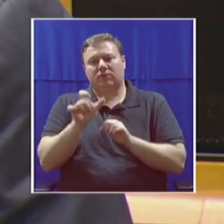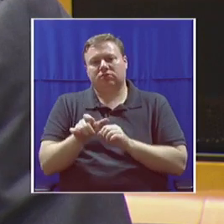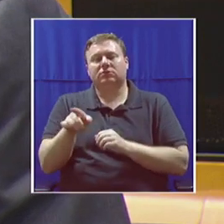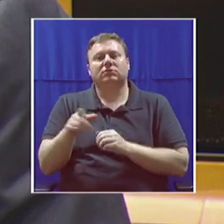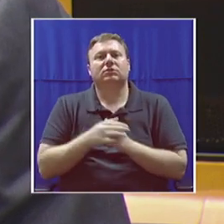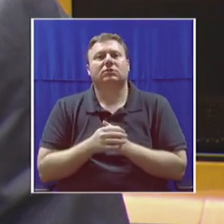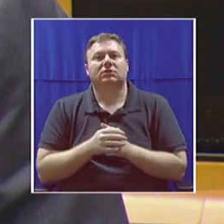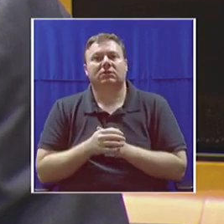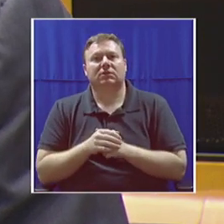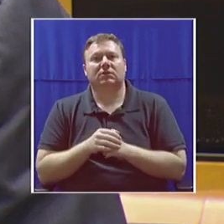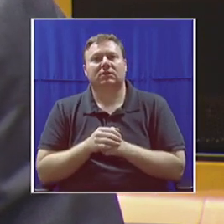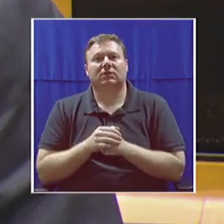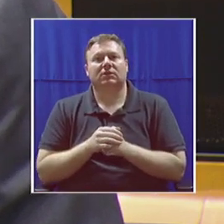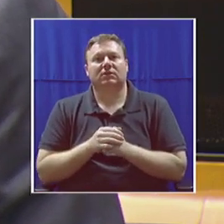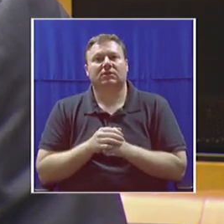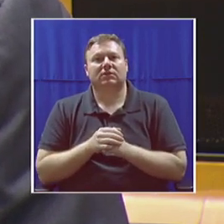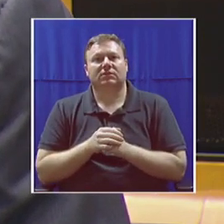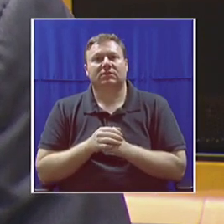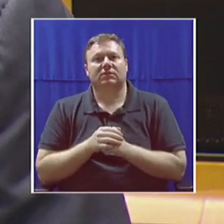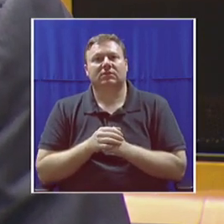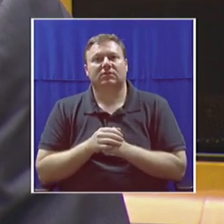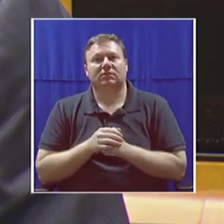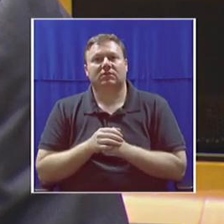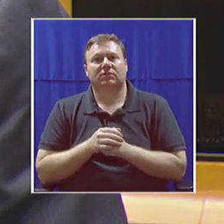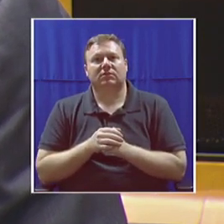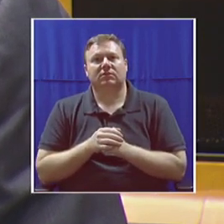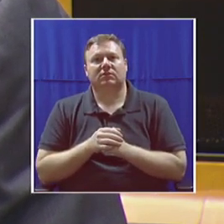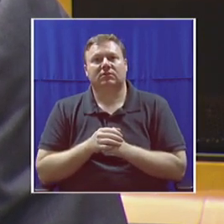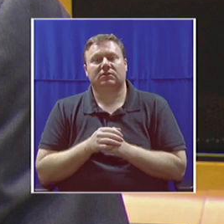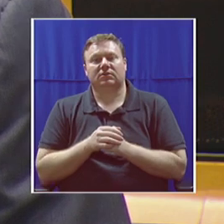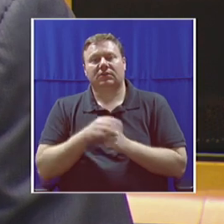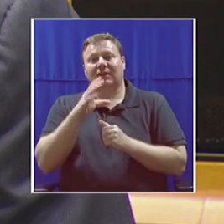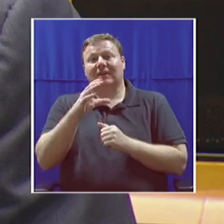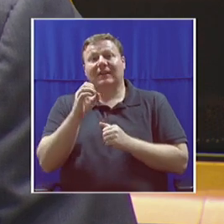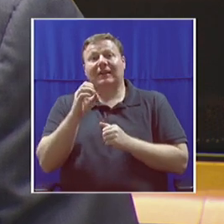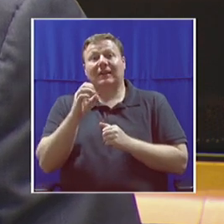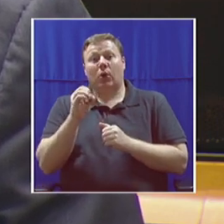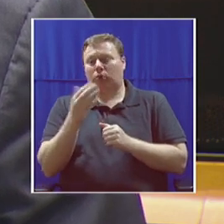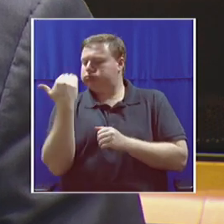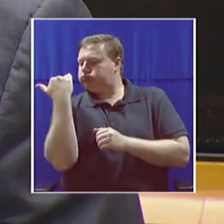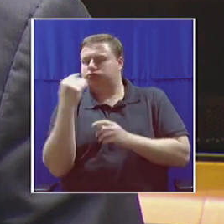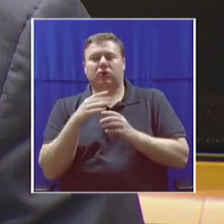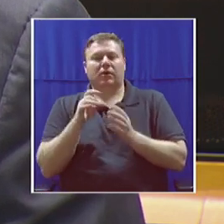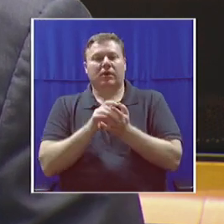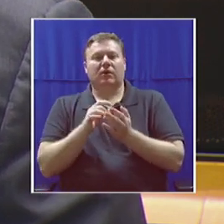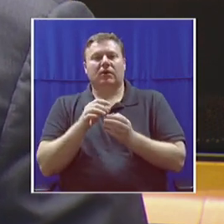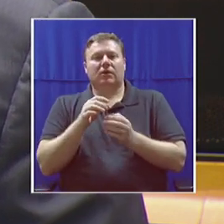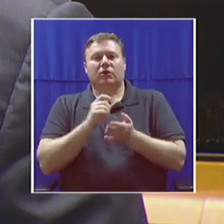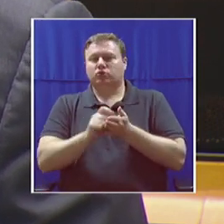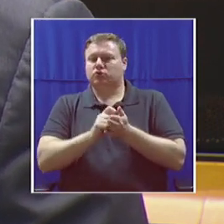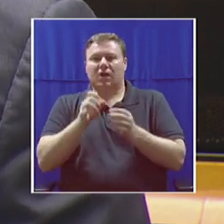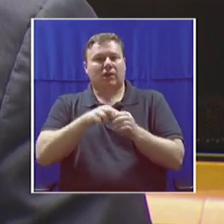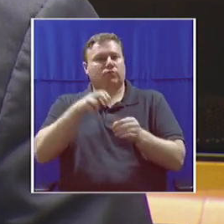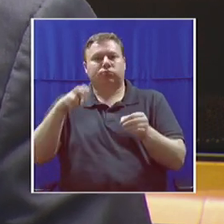basis uh given the recent resignation of the chief executive officer the board of directors has asked him